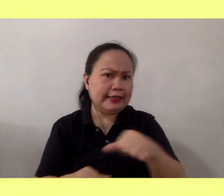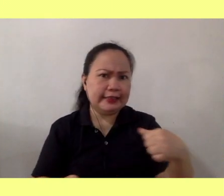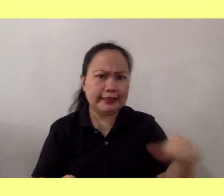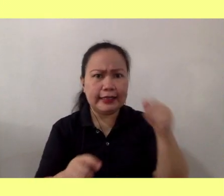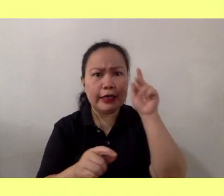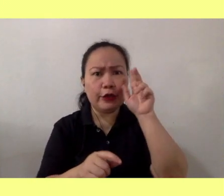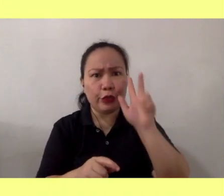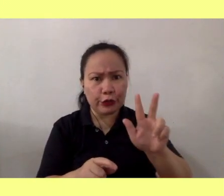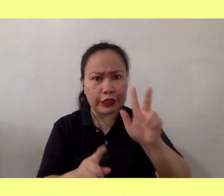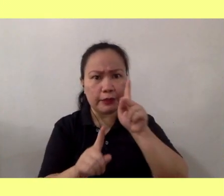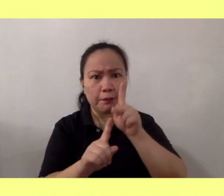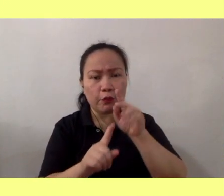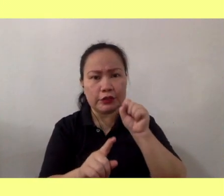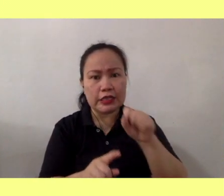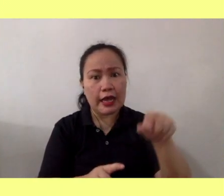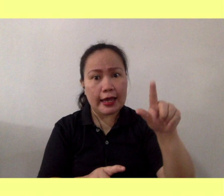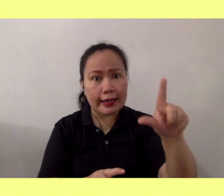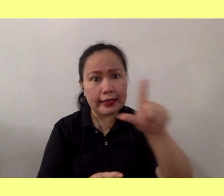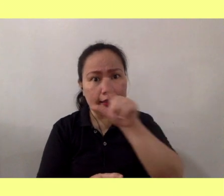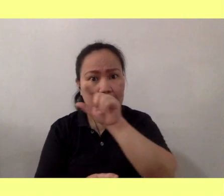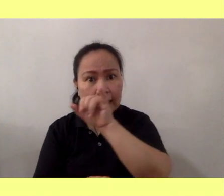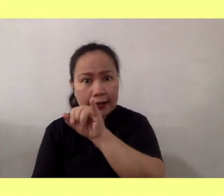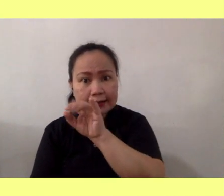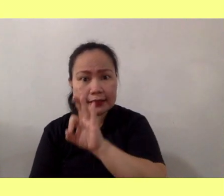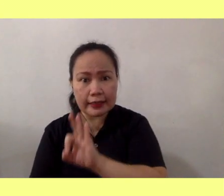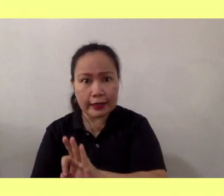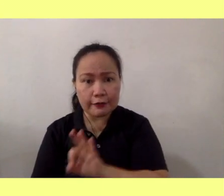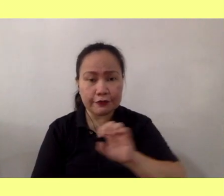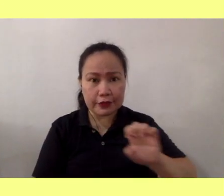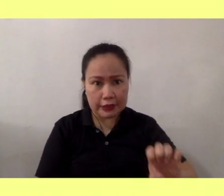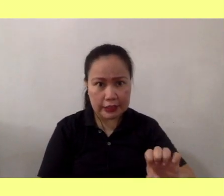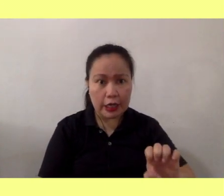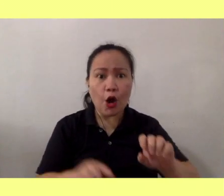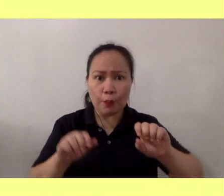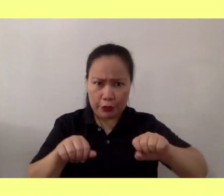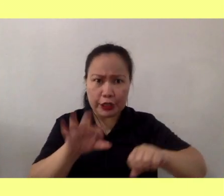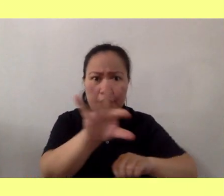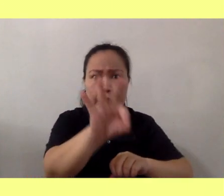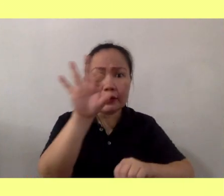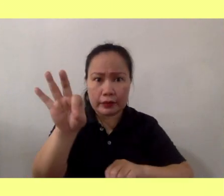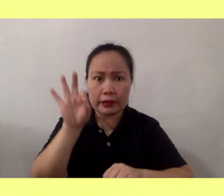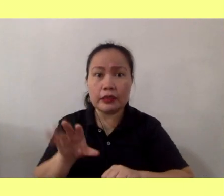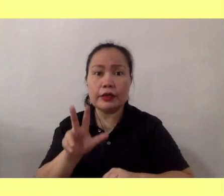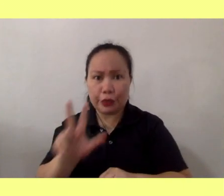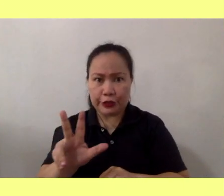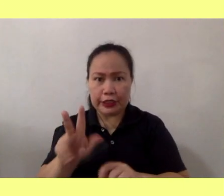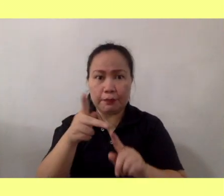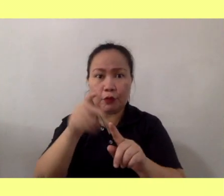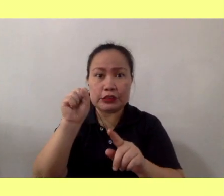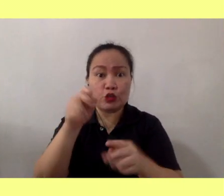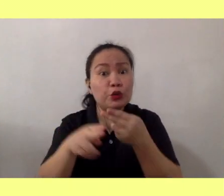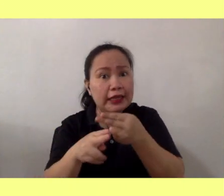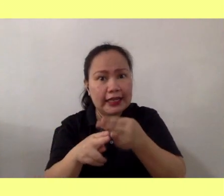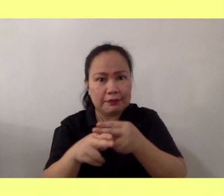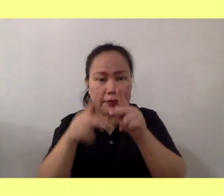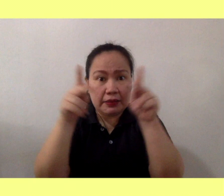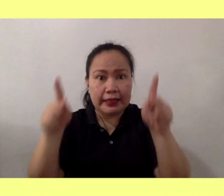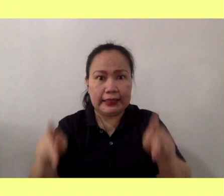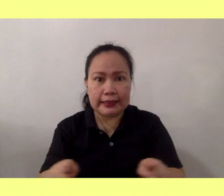3 points in the plane. So, halimbawa, ito meron akong L, I, F, E. Okay? So,